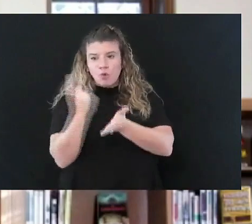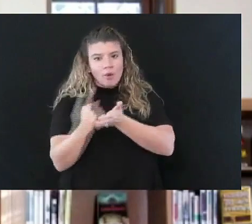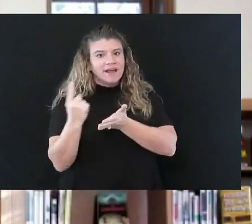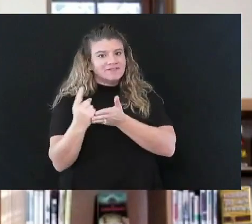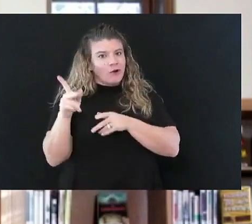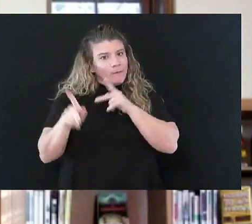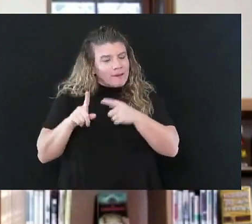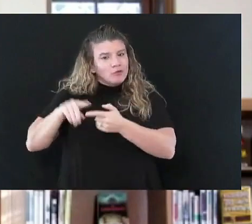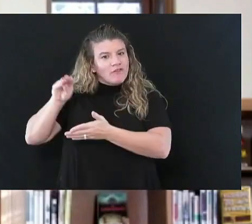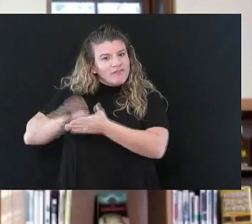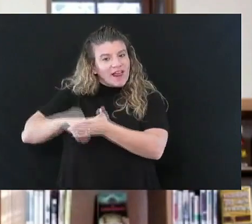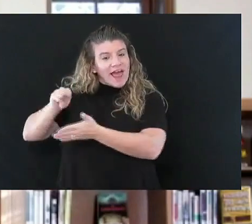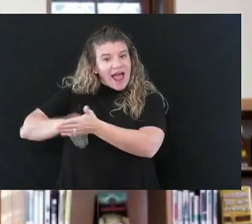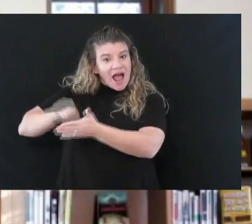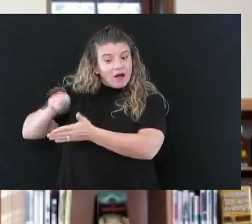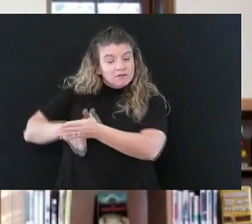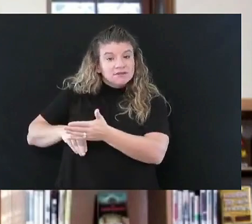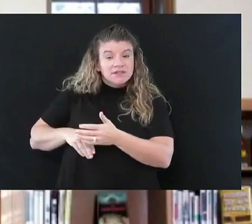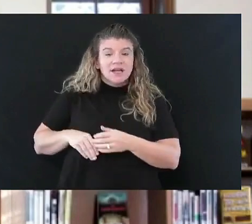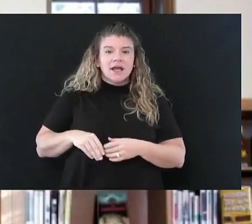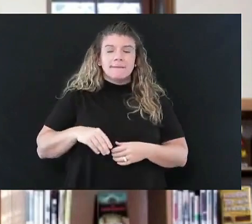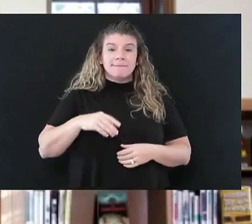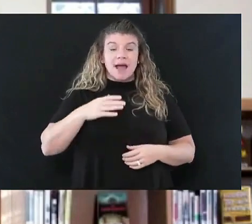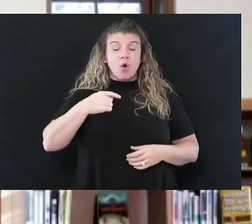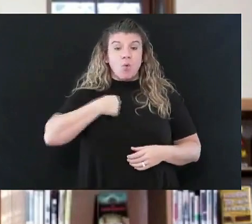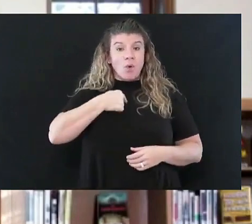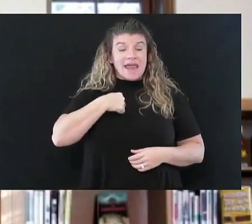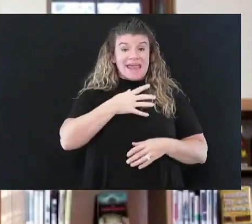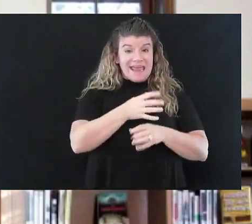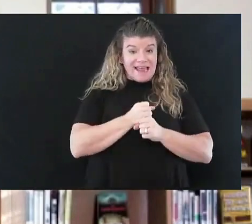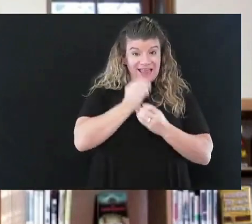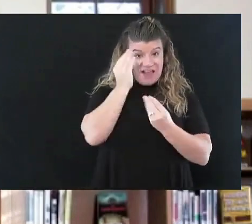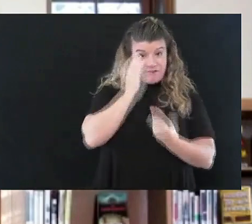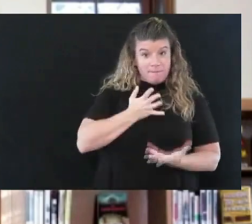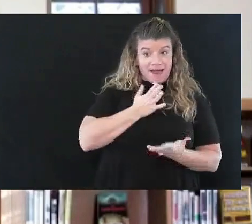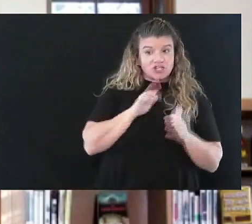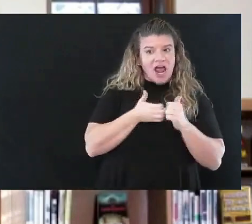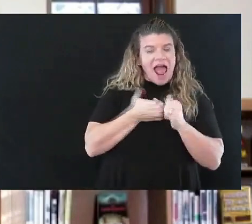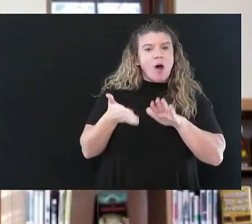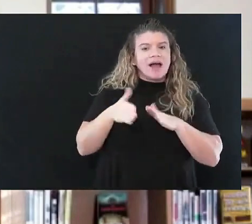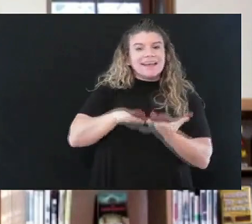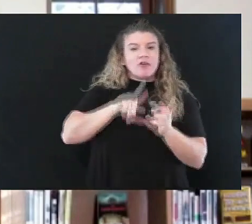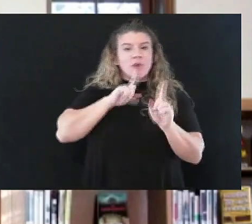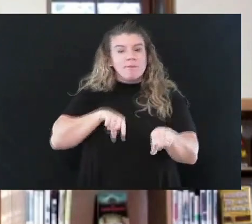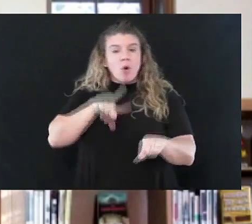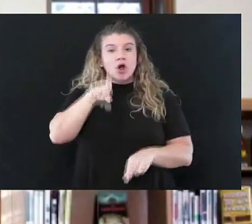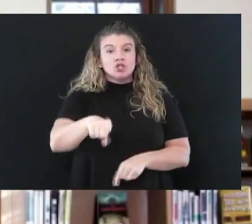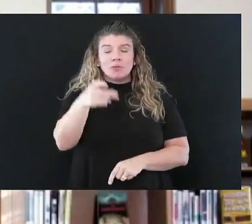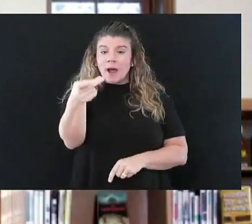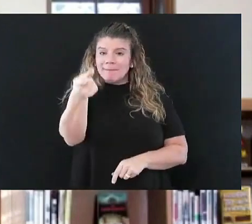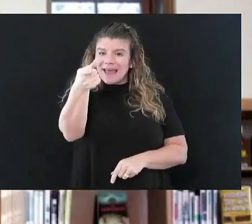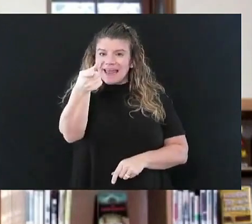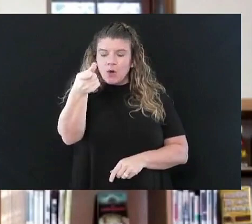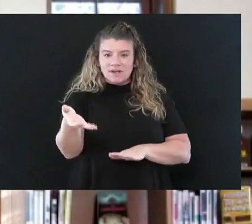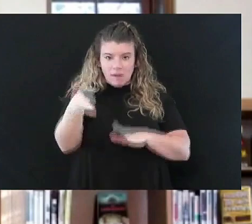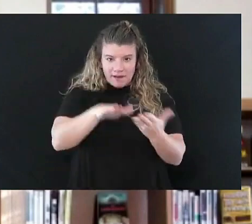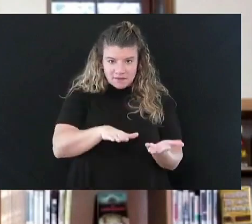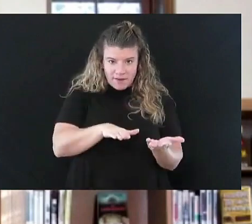out. But we are informed of it by a death report, which should be done immediately when someone passes